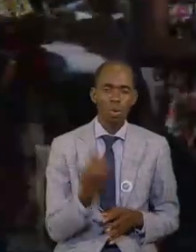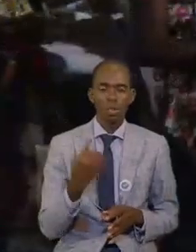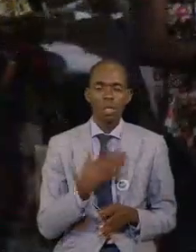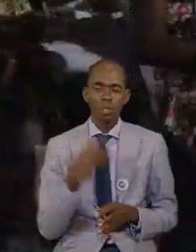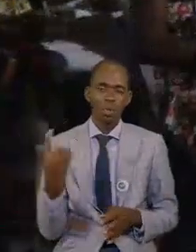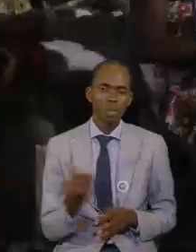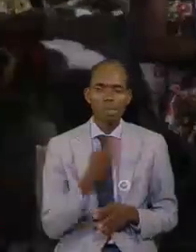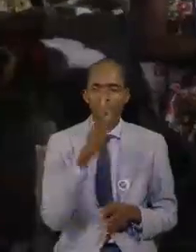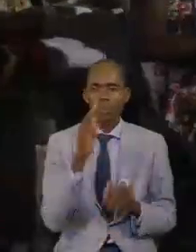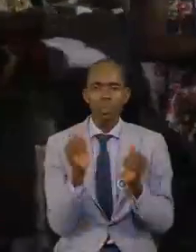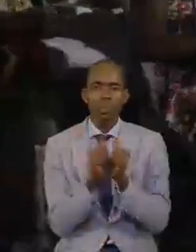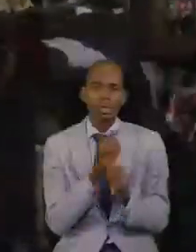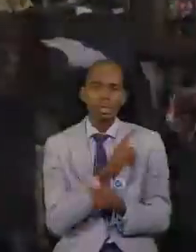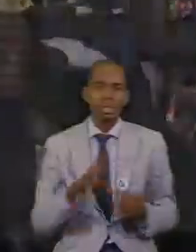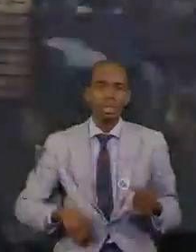name.